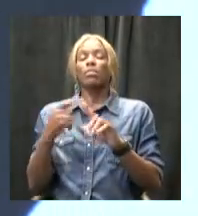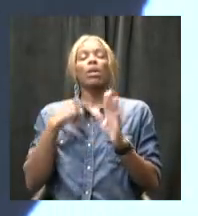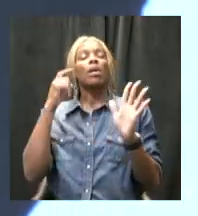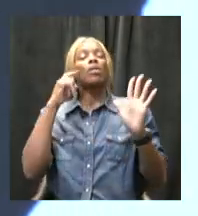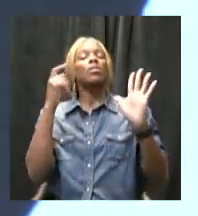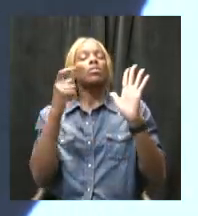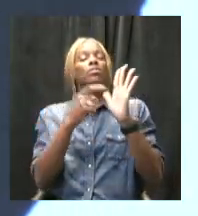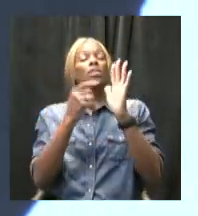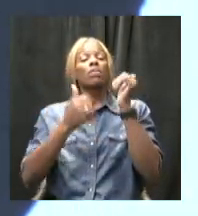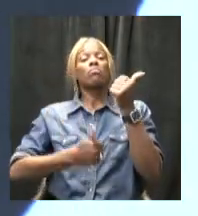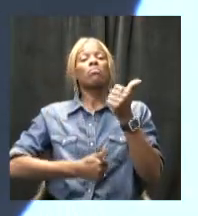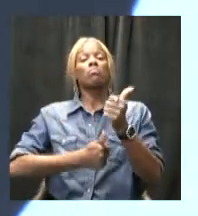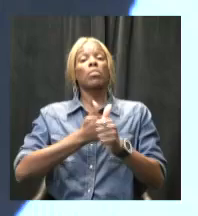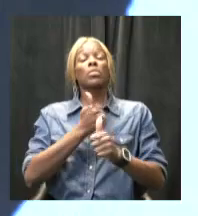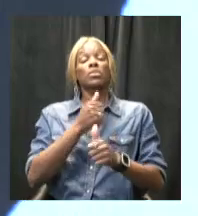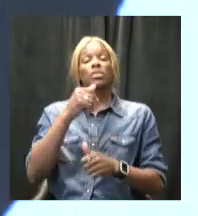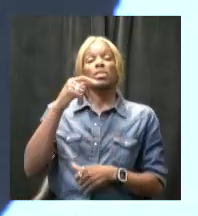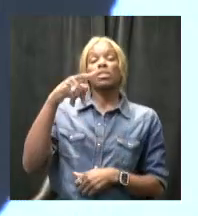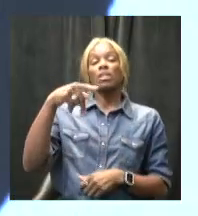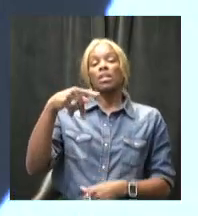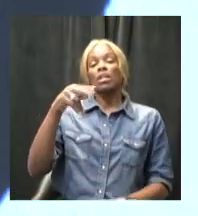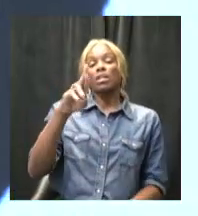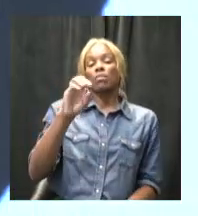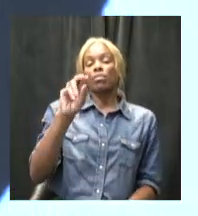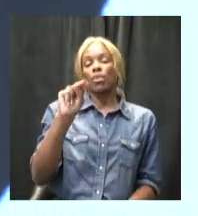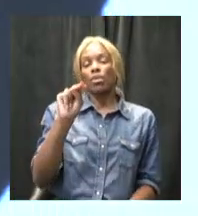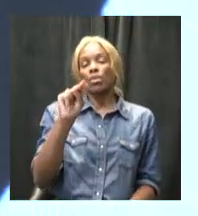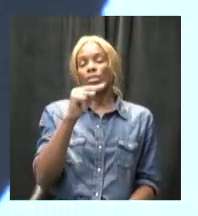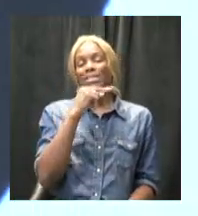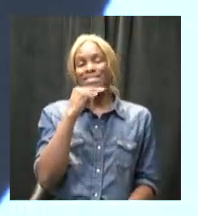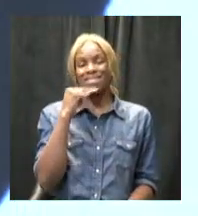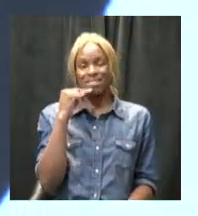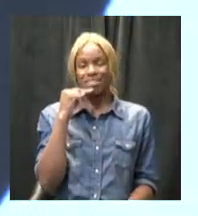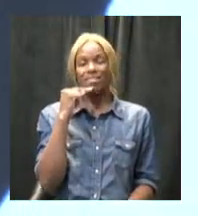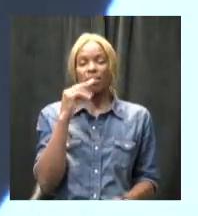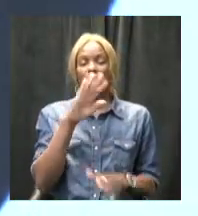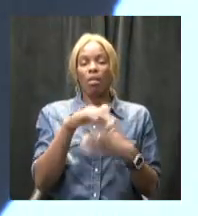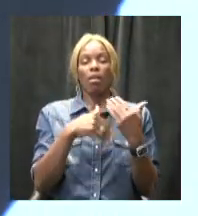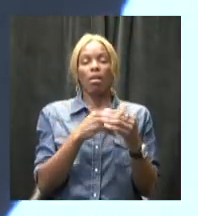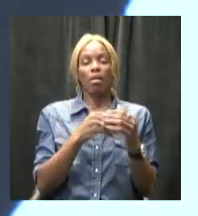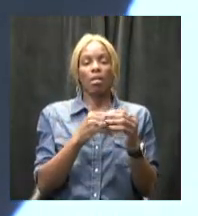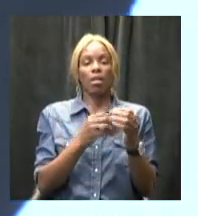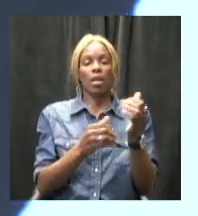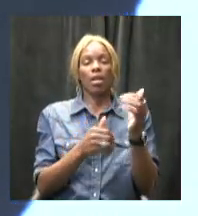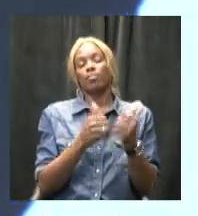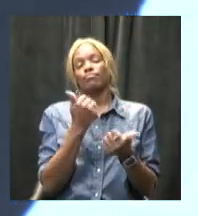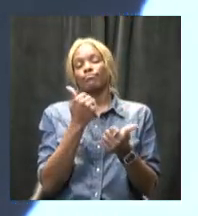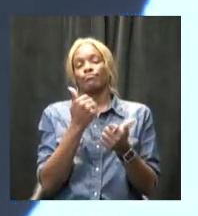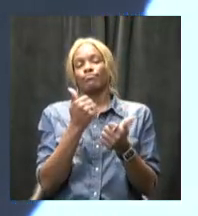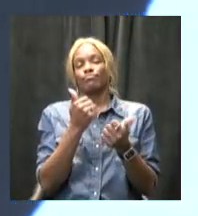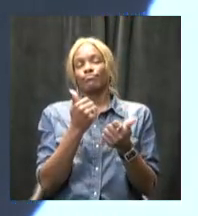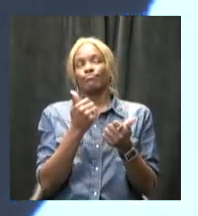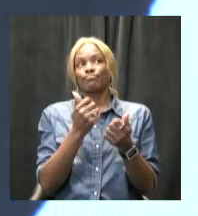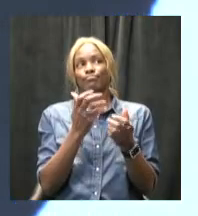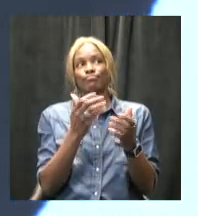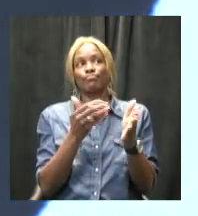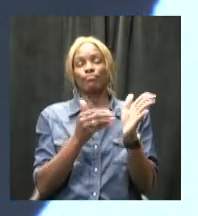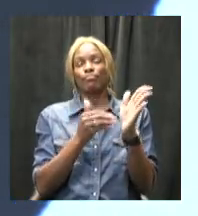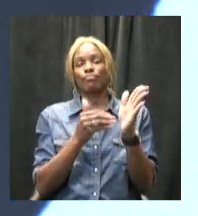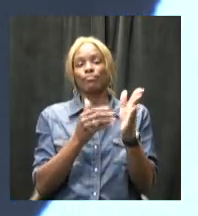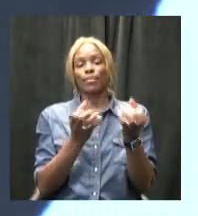of the pronouns are all plural. You may have slept through English class that day, that grammar